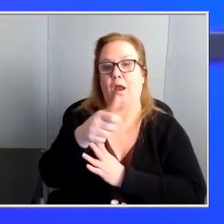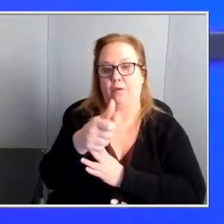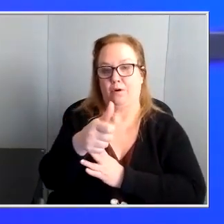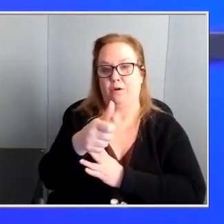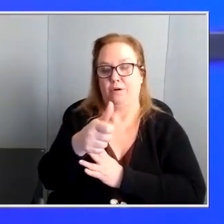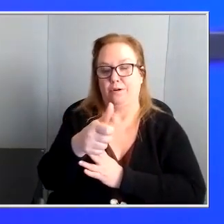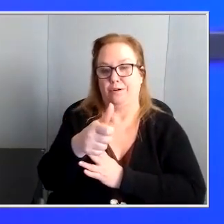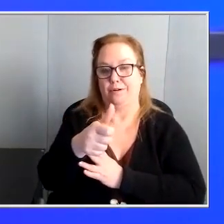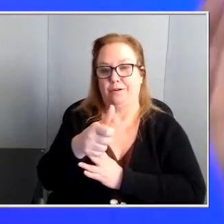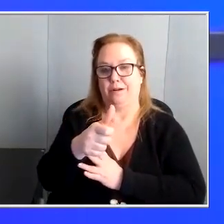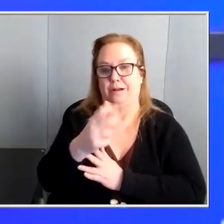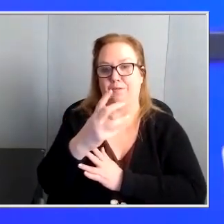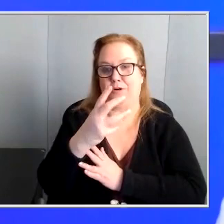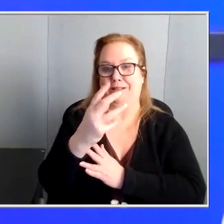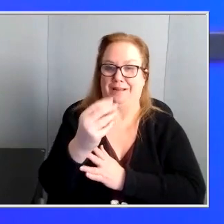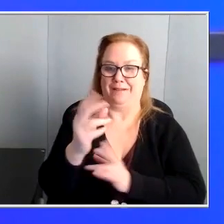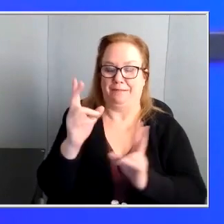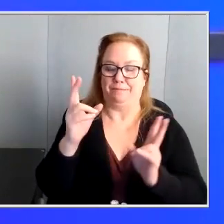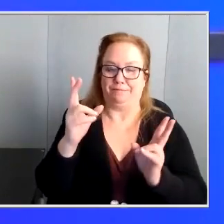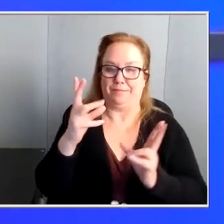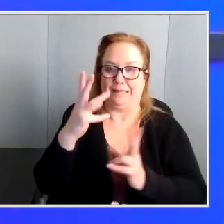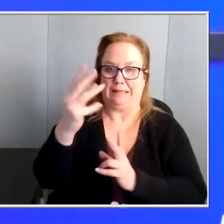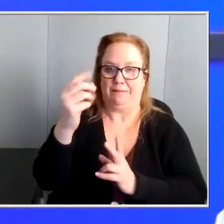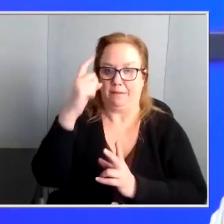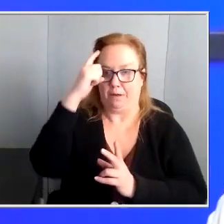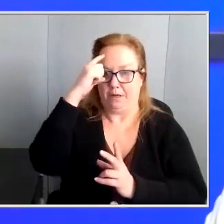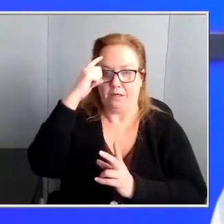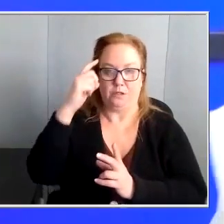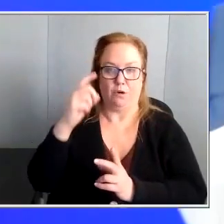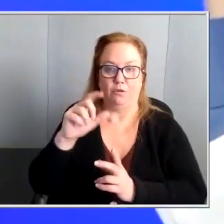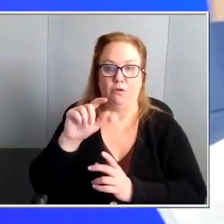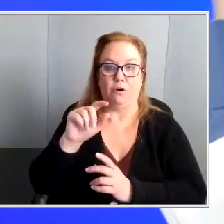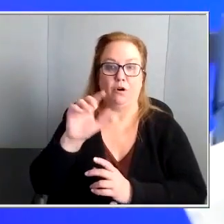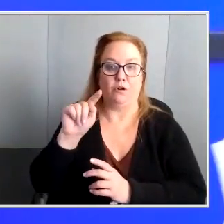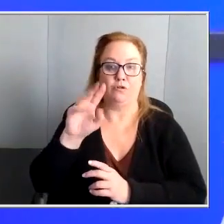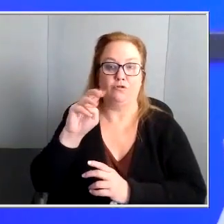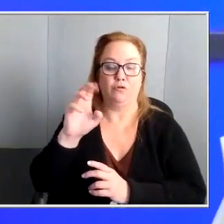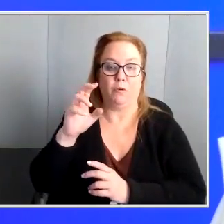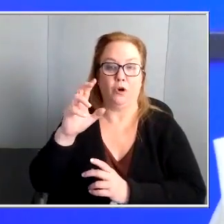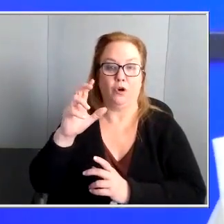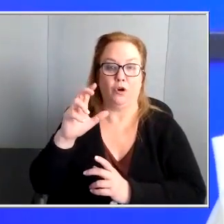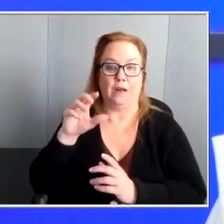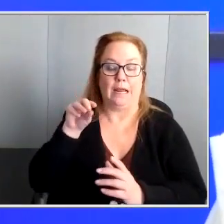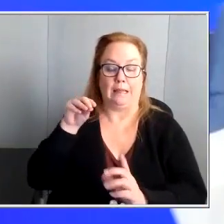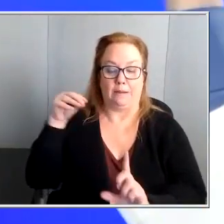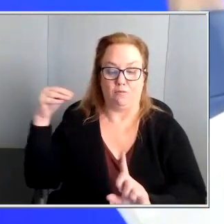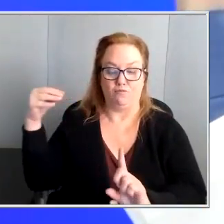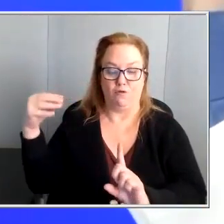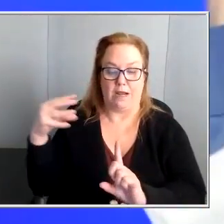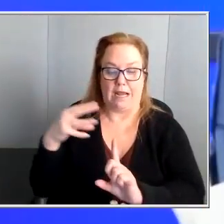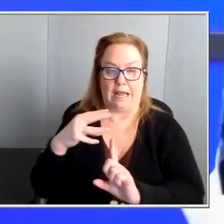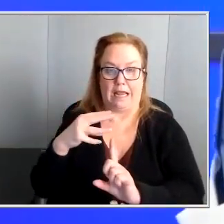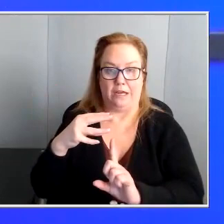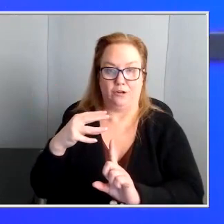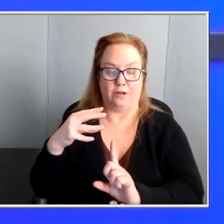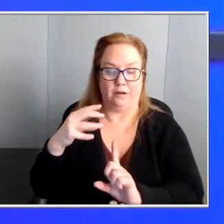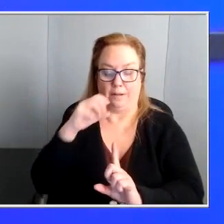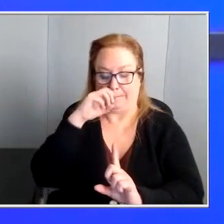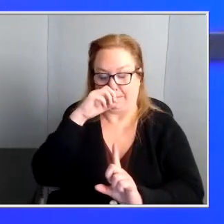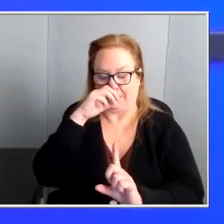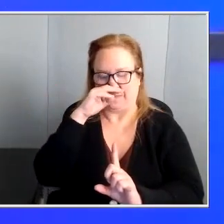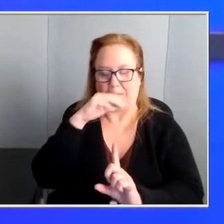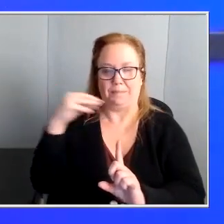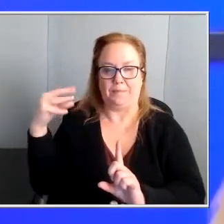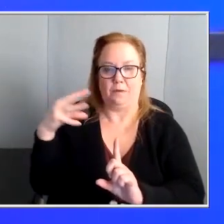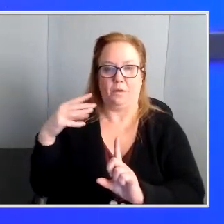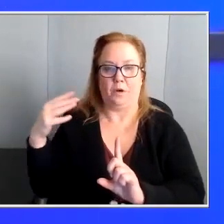the way out, so to speak. So, for example, where Tracy's tumor was located, the beams of radiation, if they were given from the outside, would probably